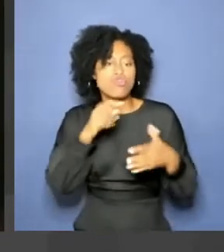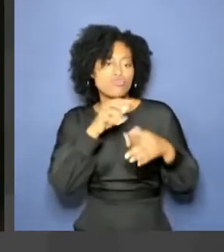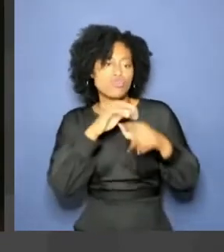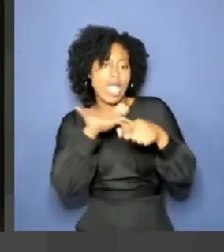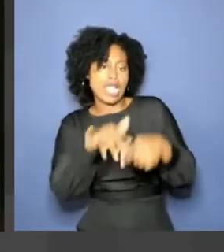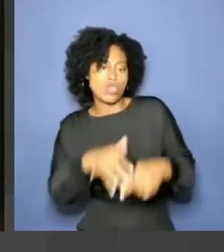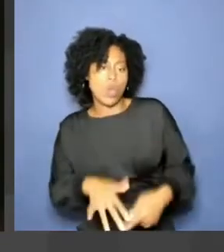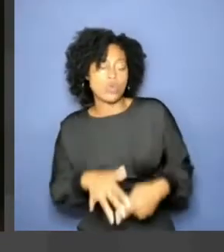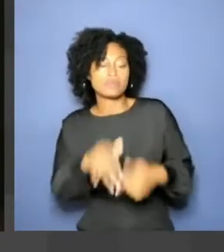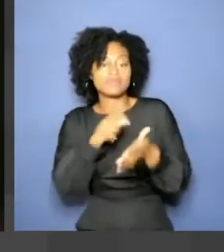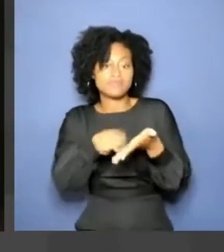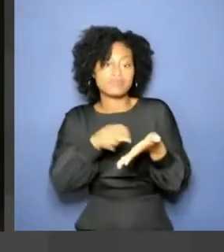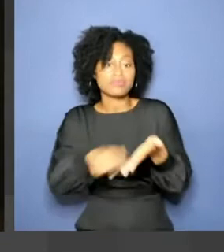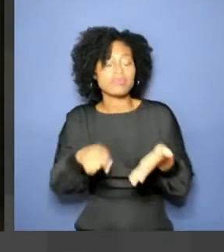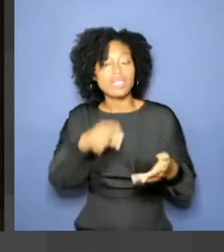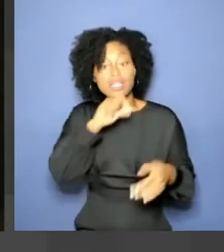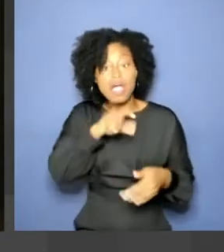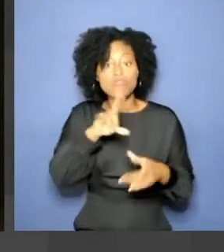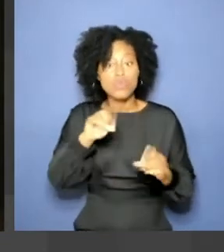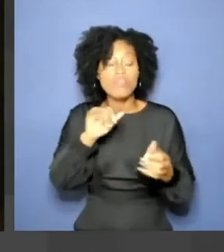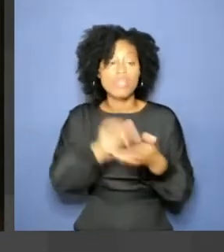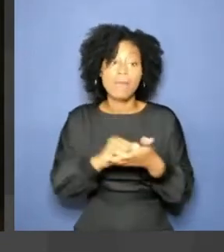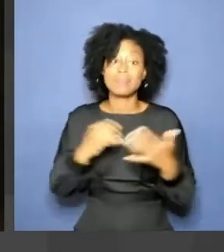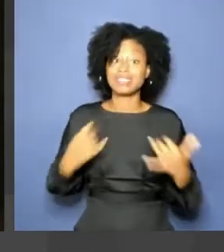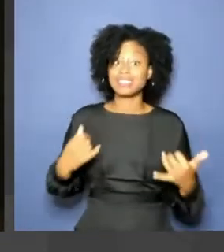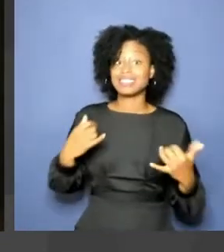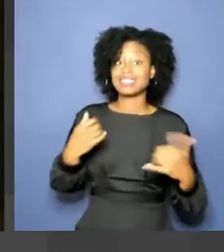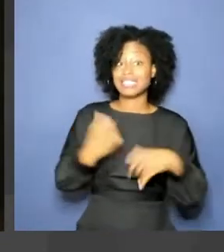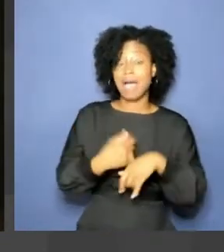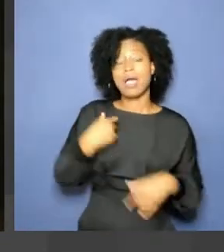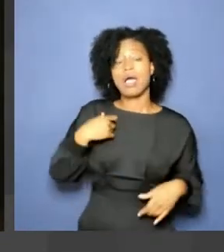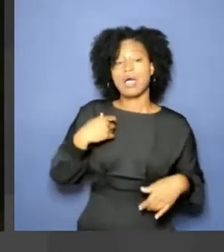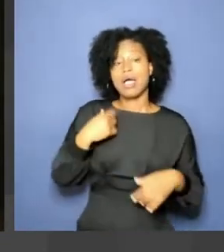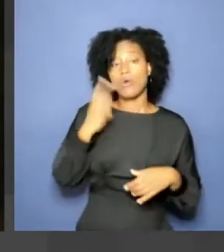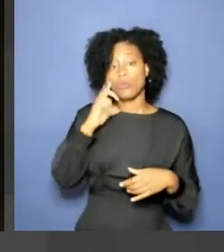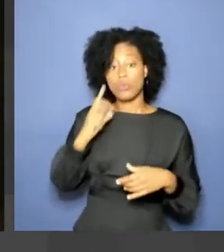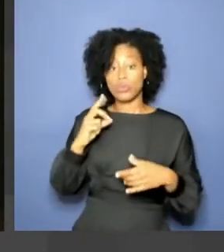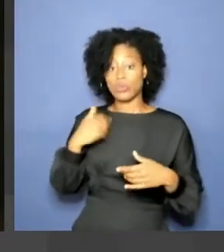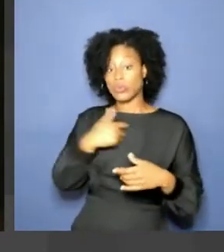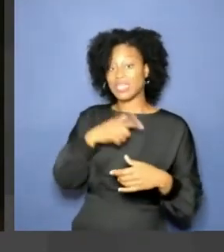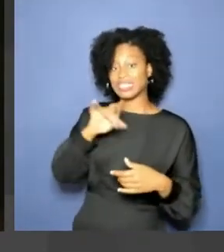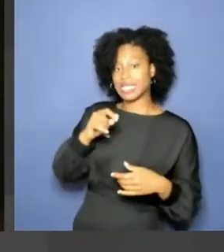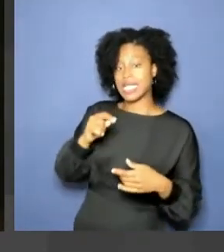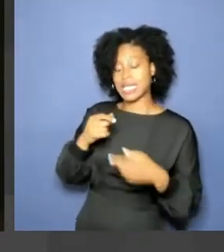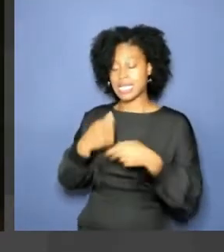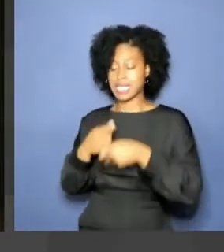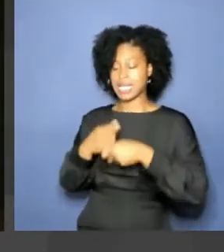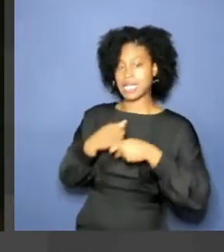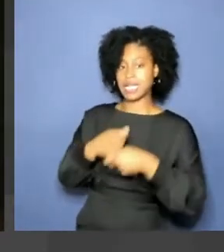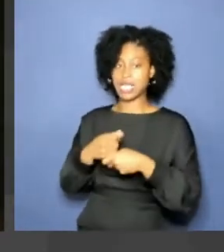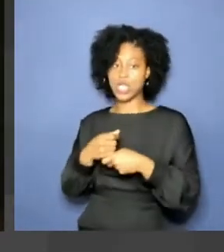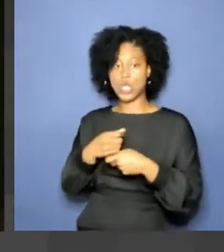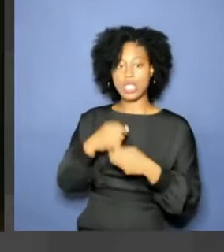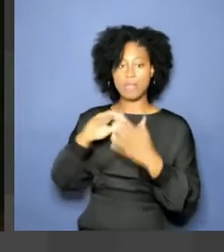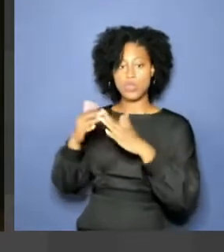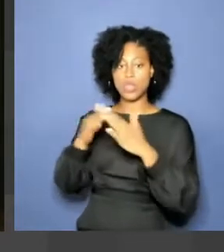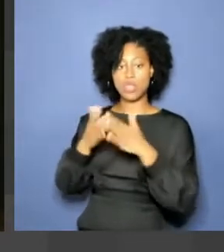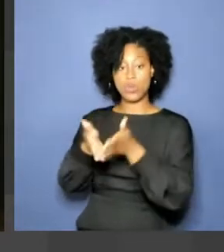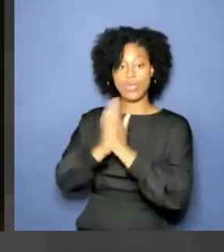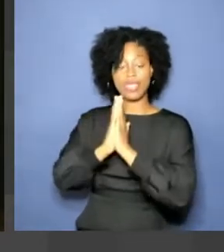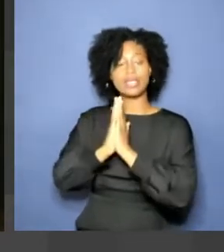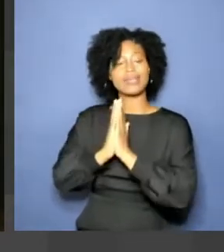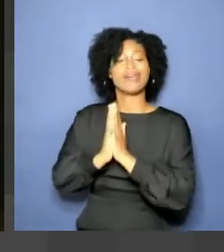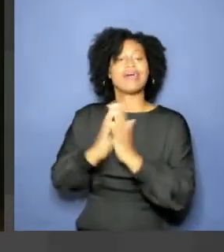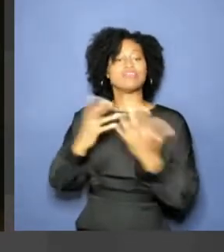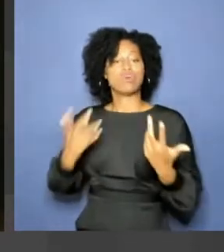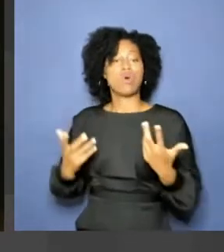doing. And this time we had a game jam, and I actually picked a creator community request, which is like implement a damage command that will